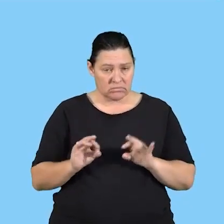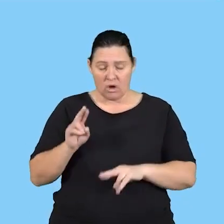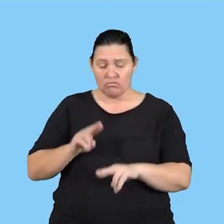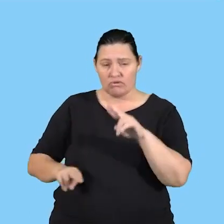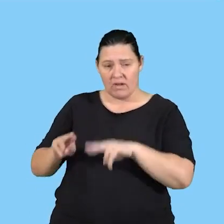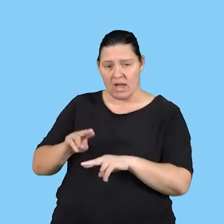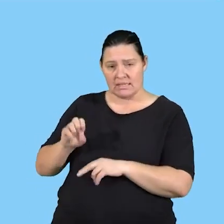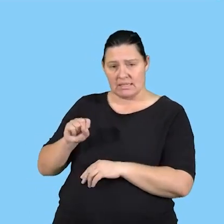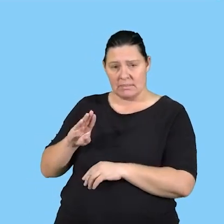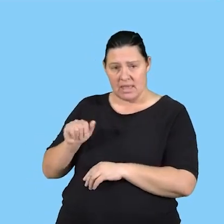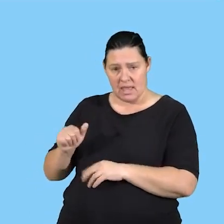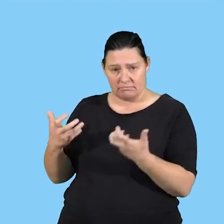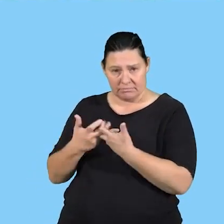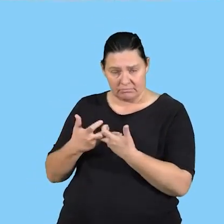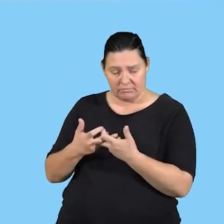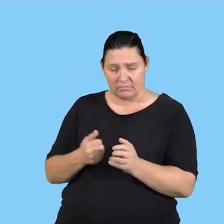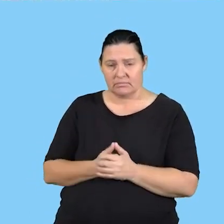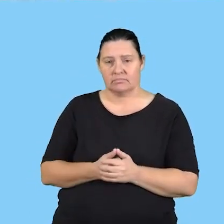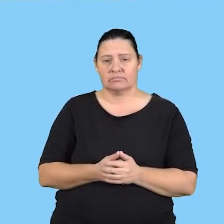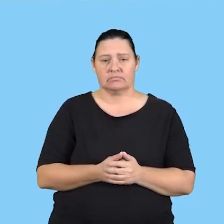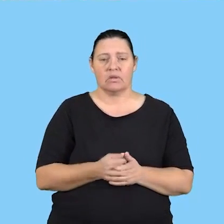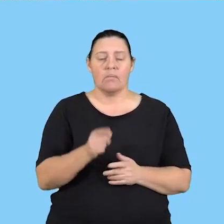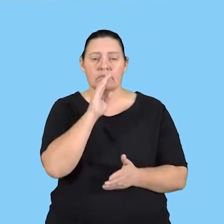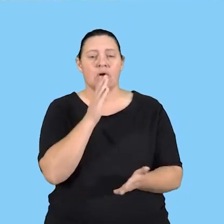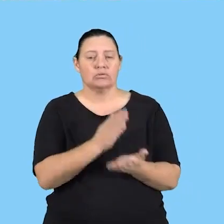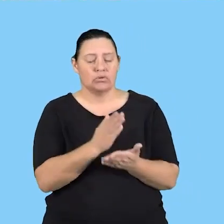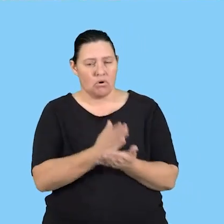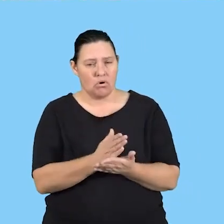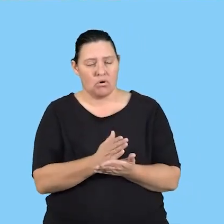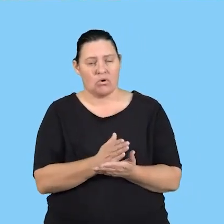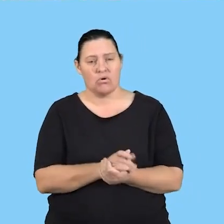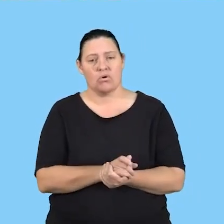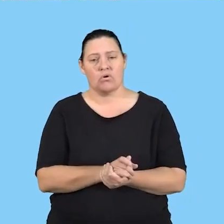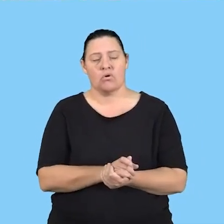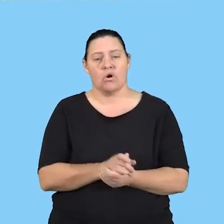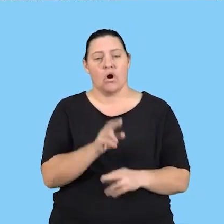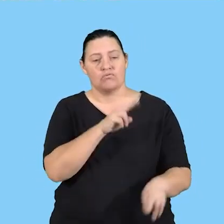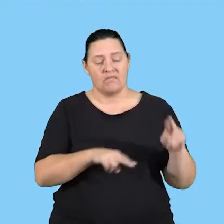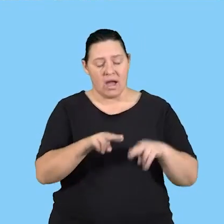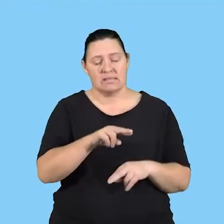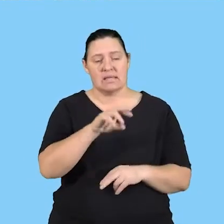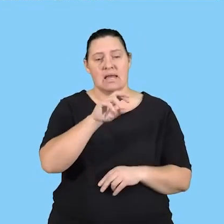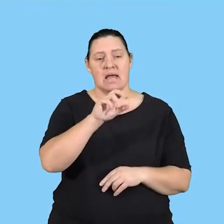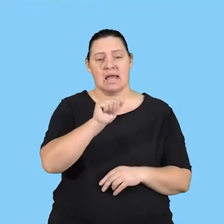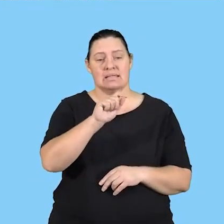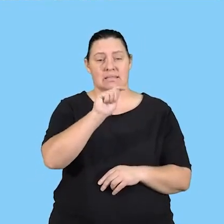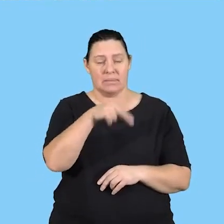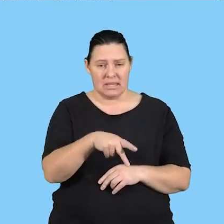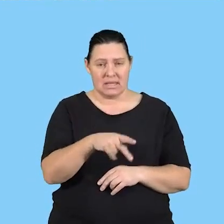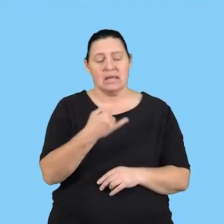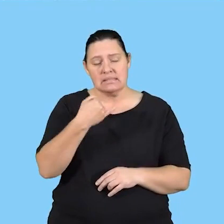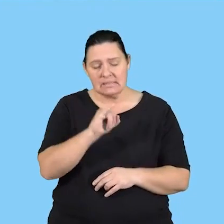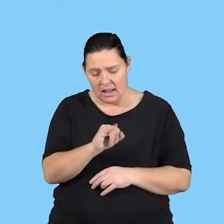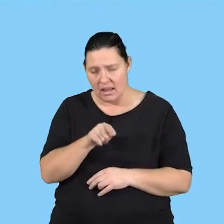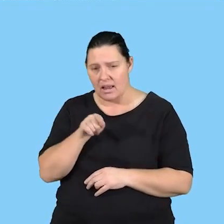revised SPAs. We had to ensure colleagues that the revised ATPs are still talking